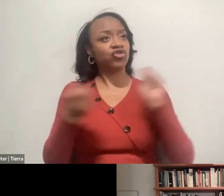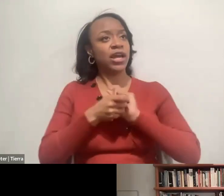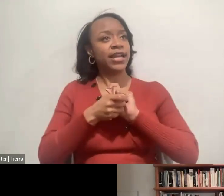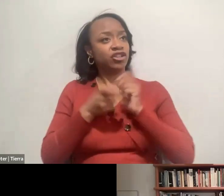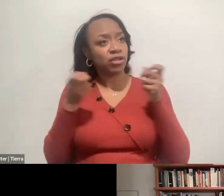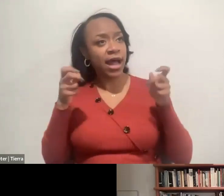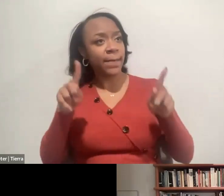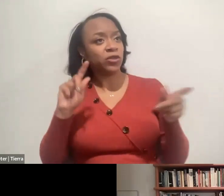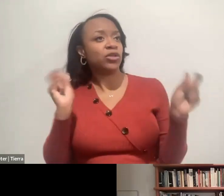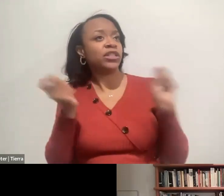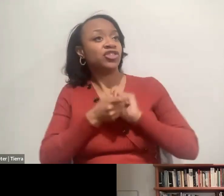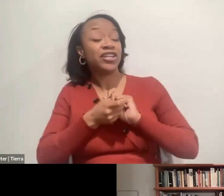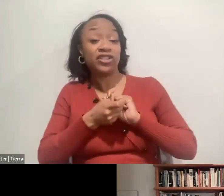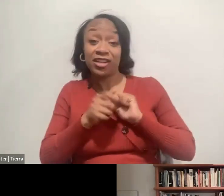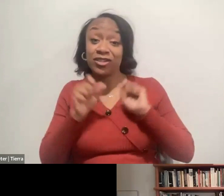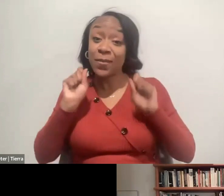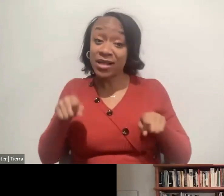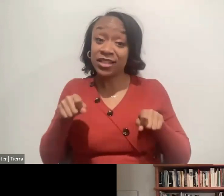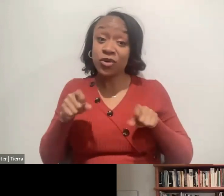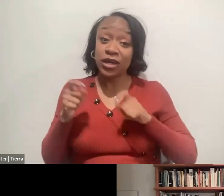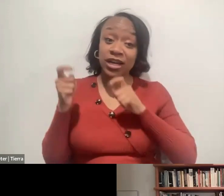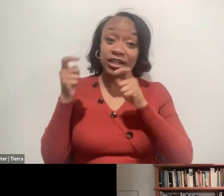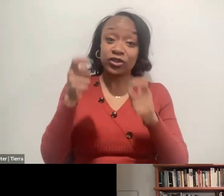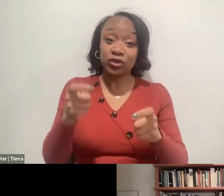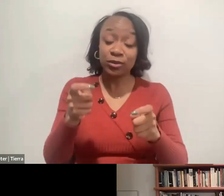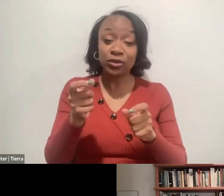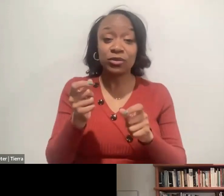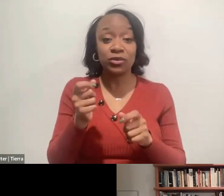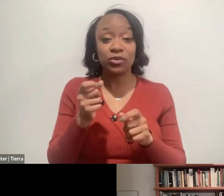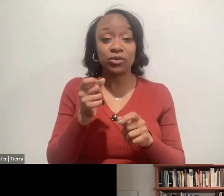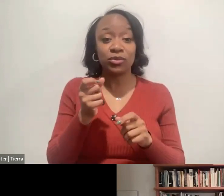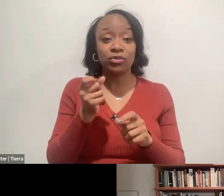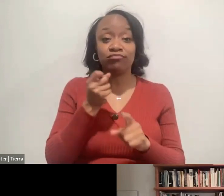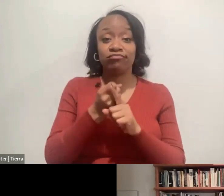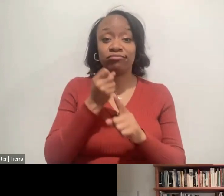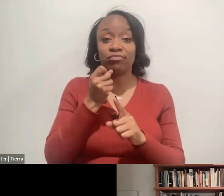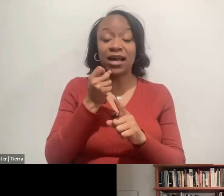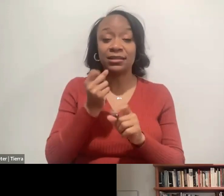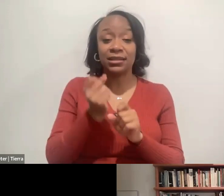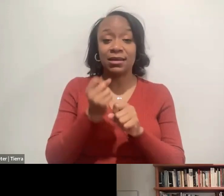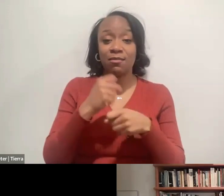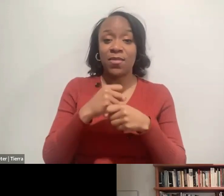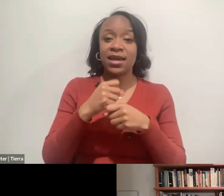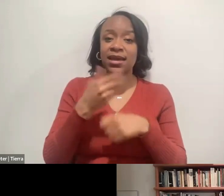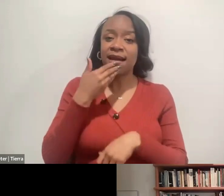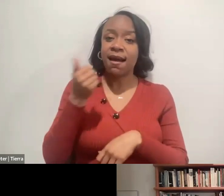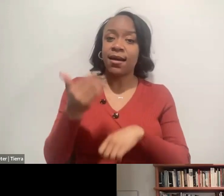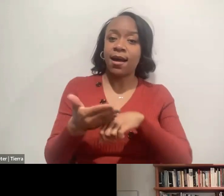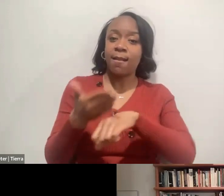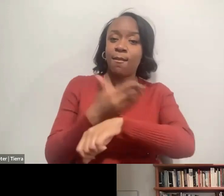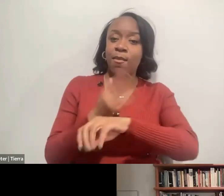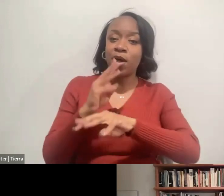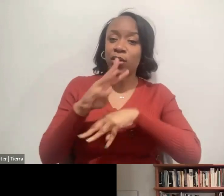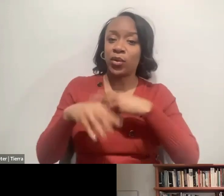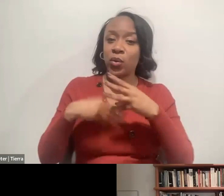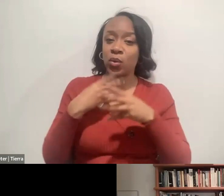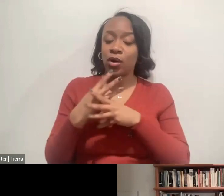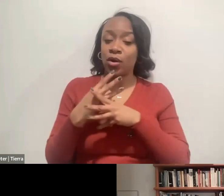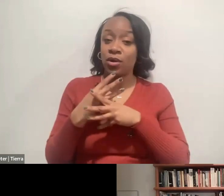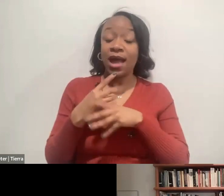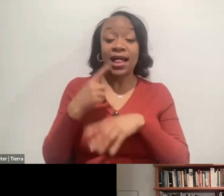a possibility that you can contribute to making a better world. And in the long run, I